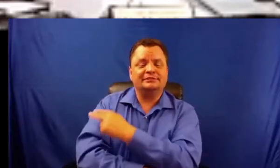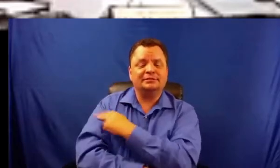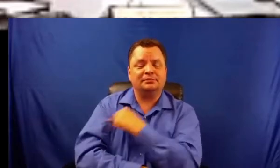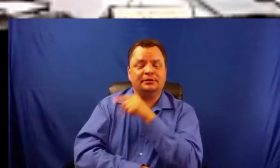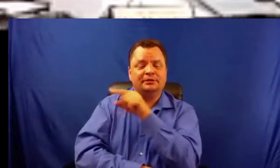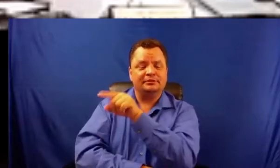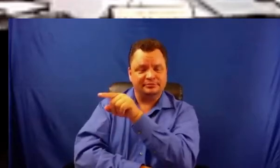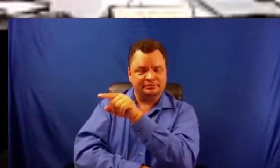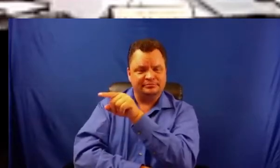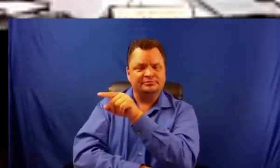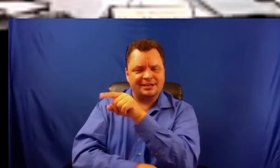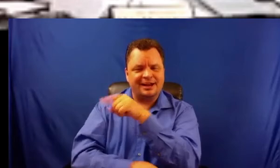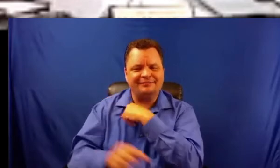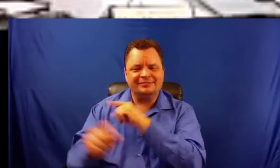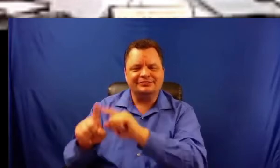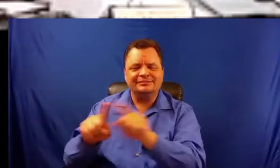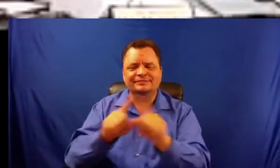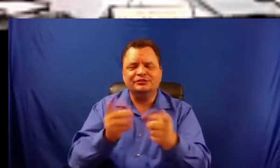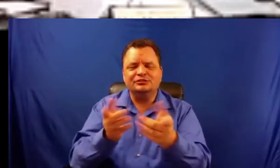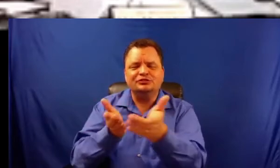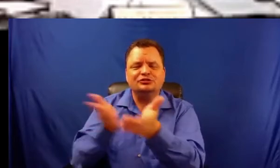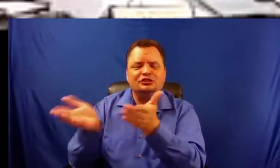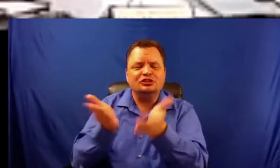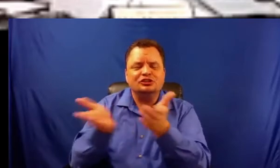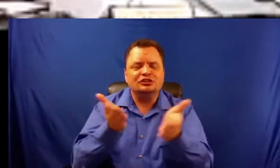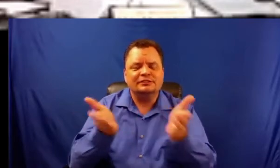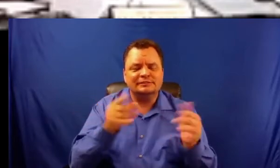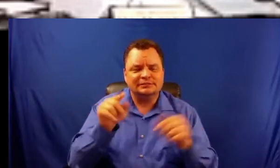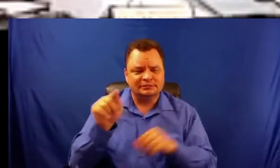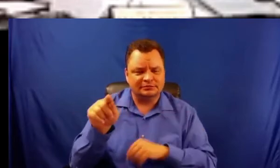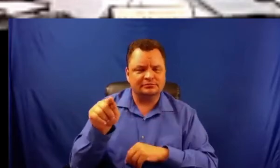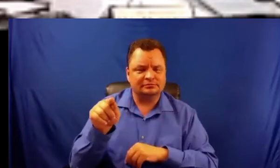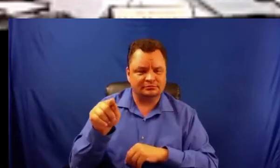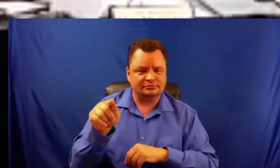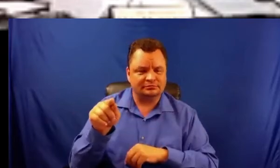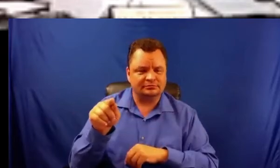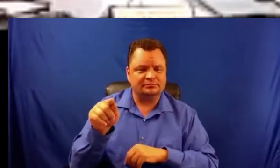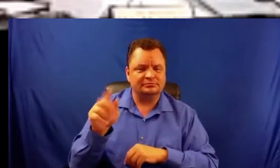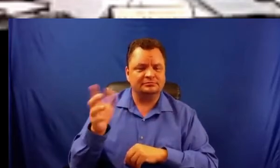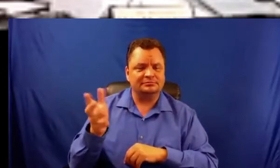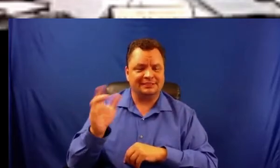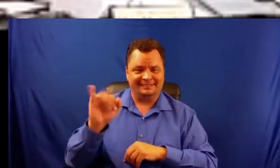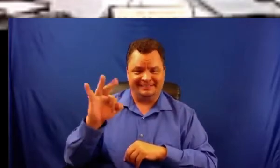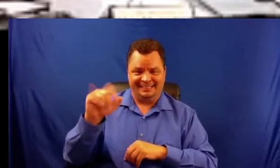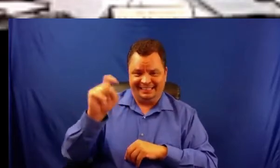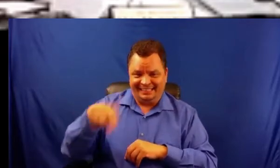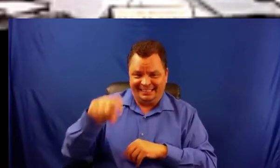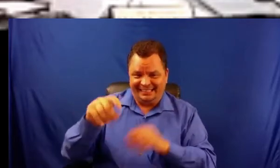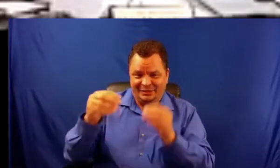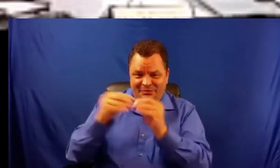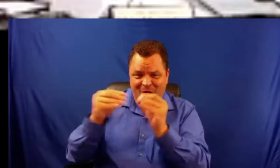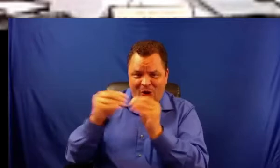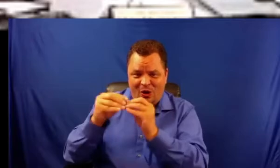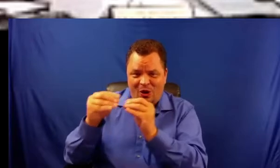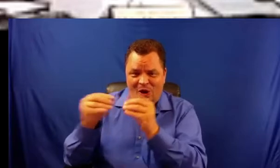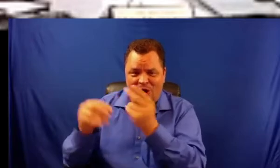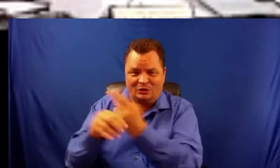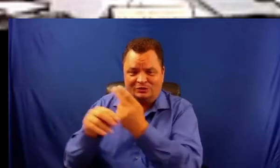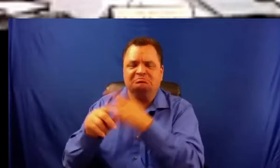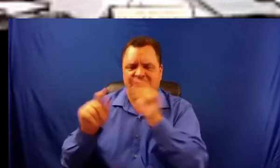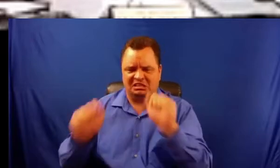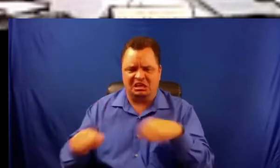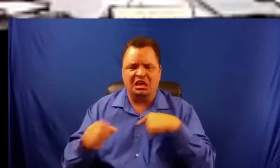They expand to meet the call upon them. So